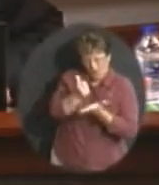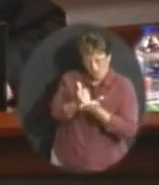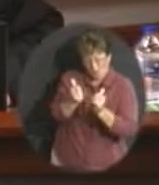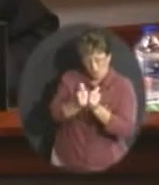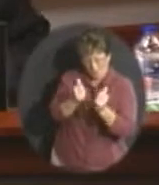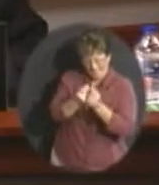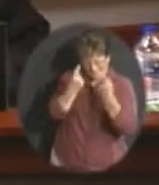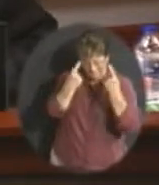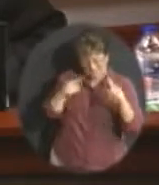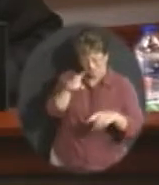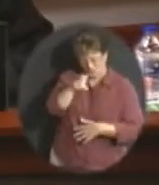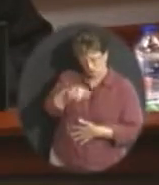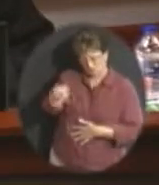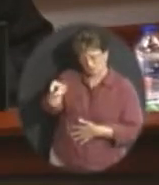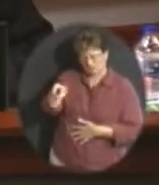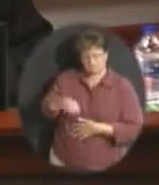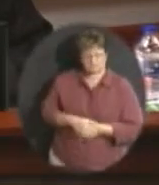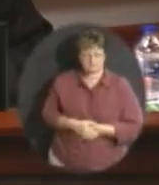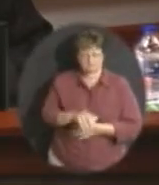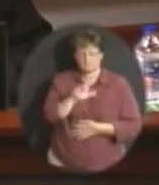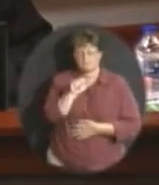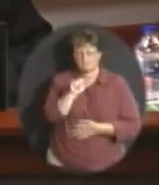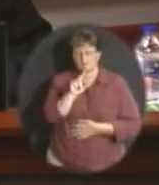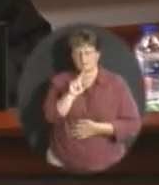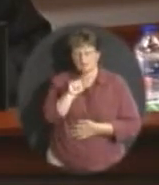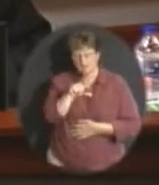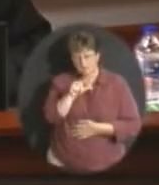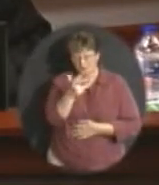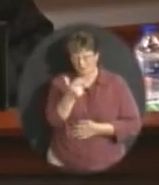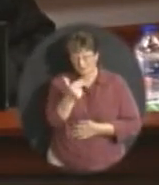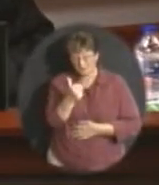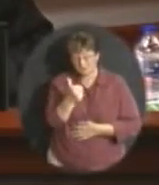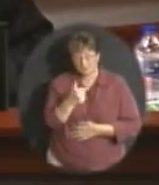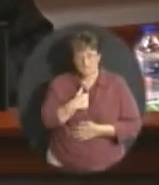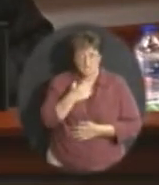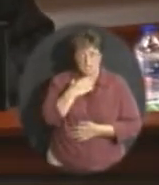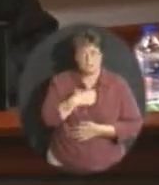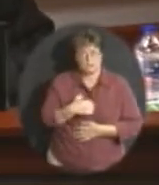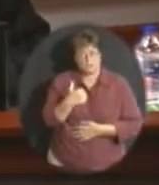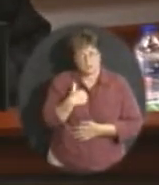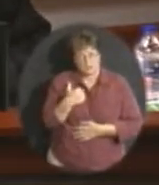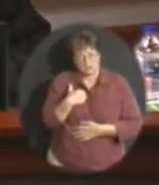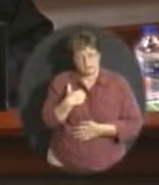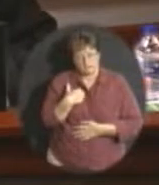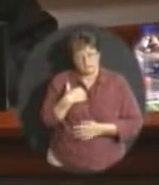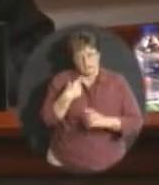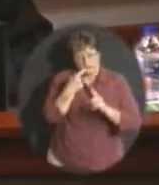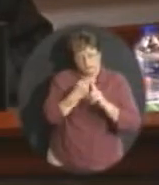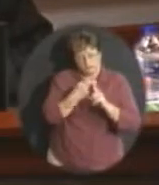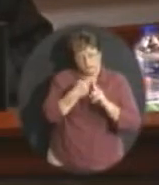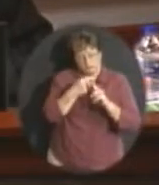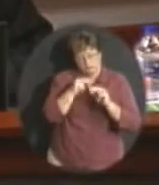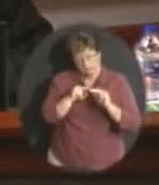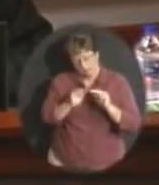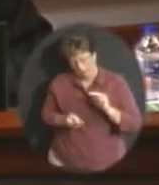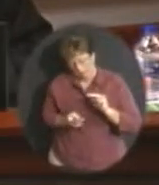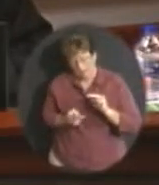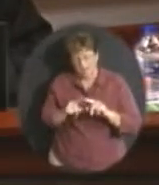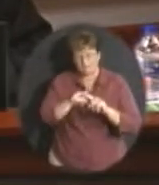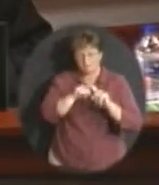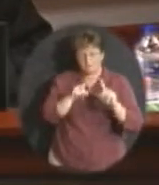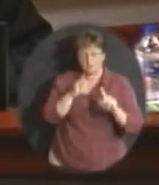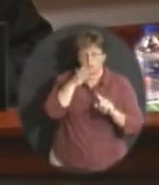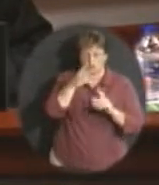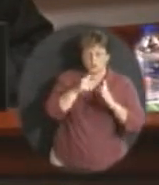August 13th, and again, I certainly wish we'd get some coolness, but August 13th will start the official year in terms of